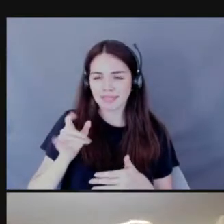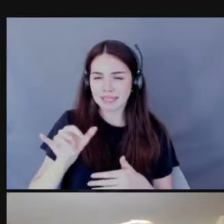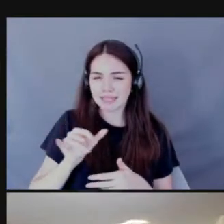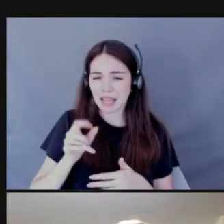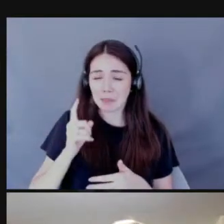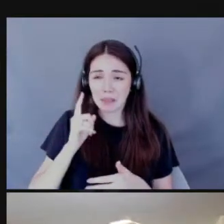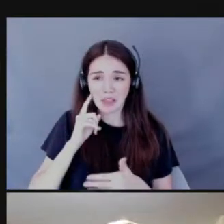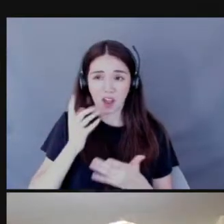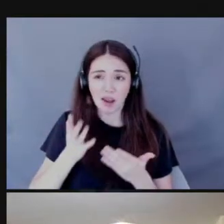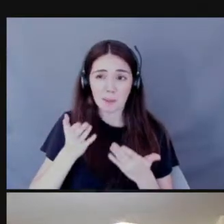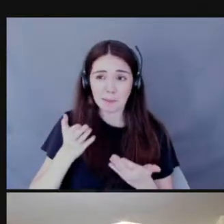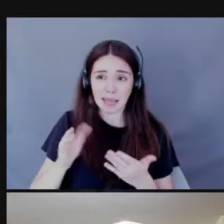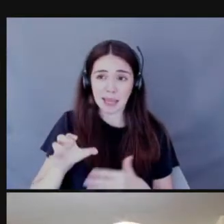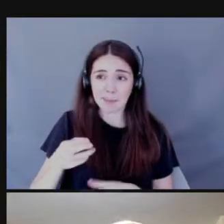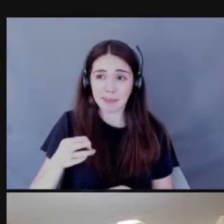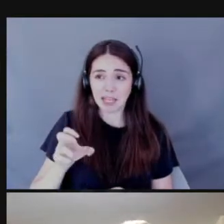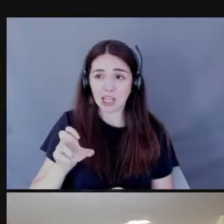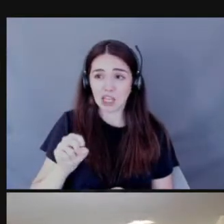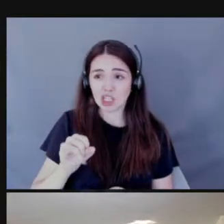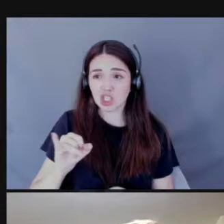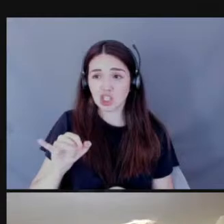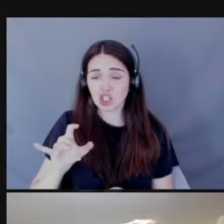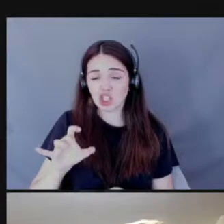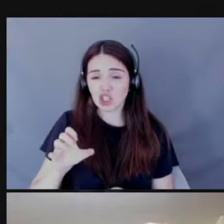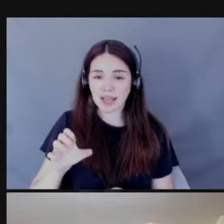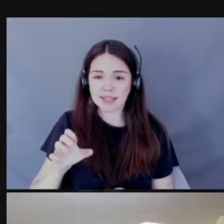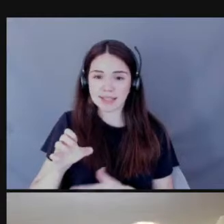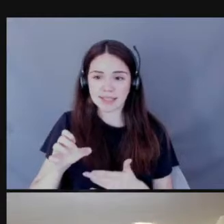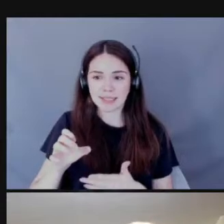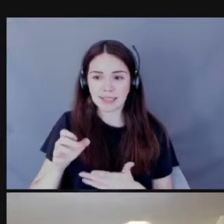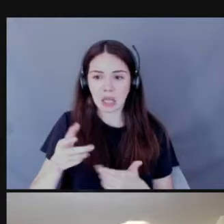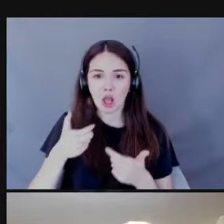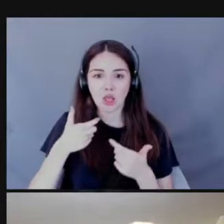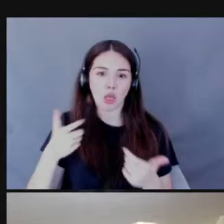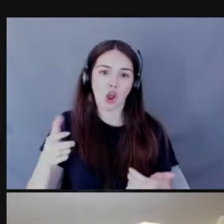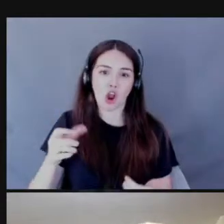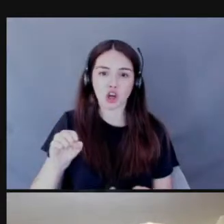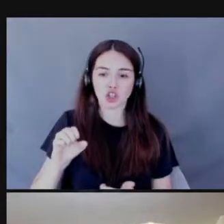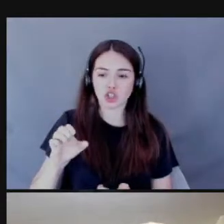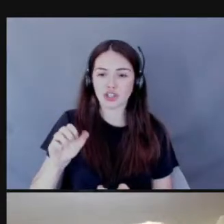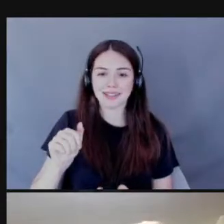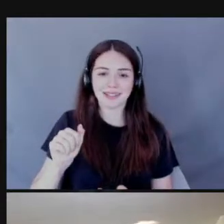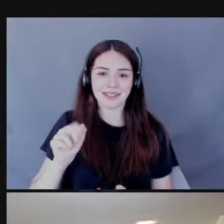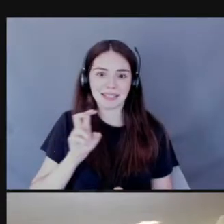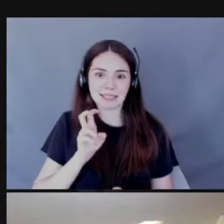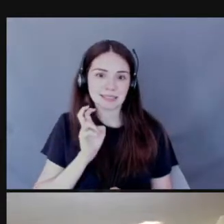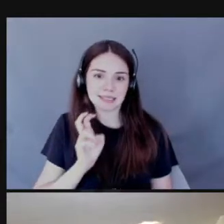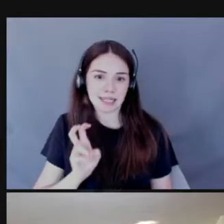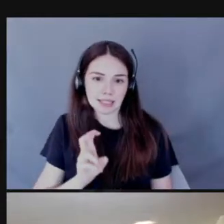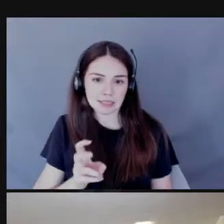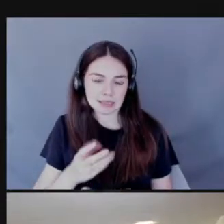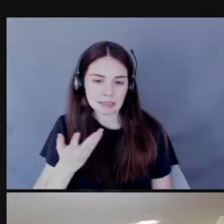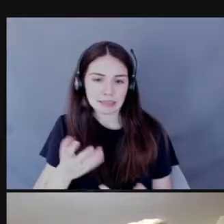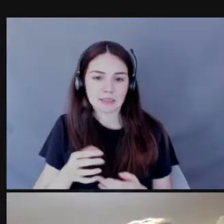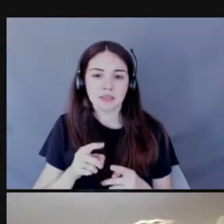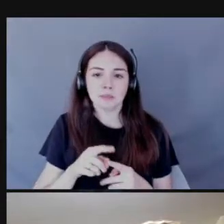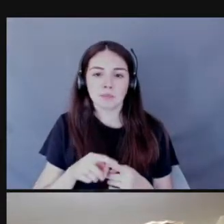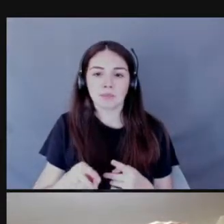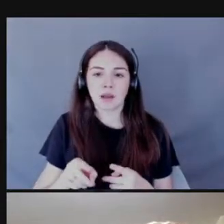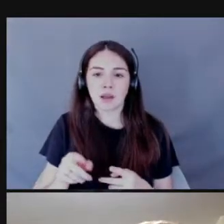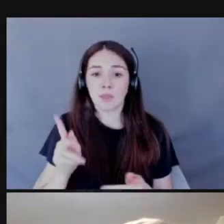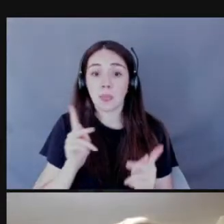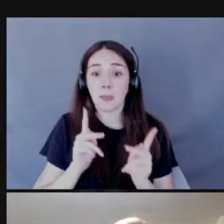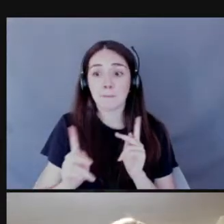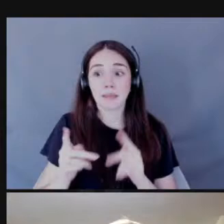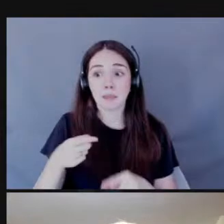this thing anyway, was some kind of large sea snake or something like that. But the public really got attached to the